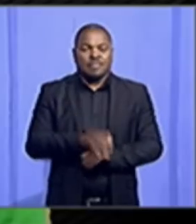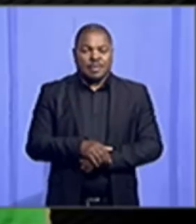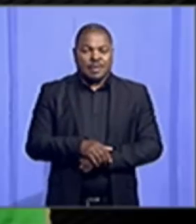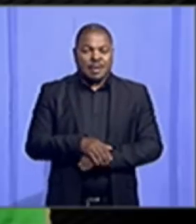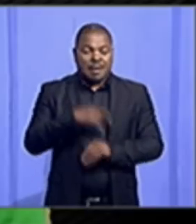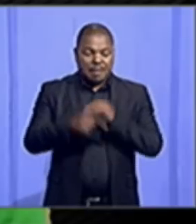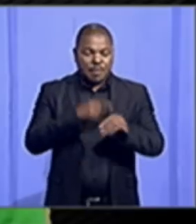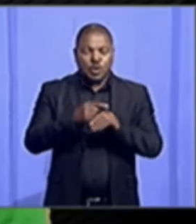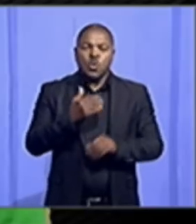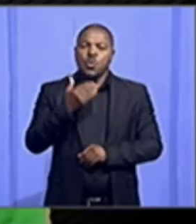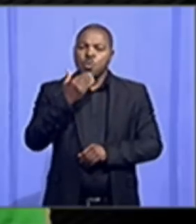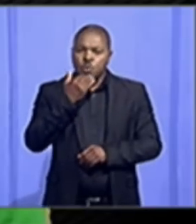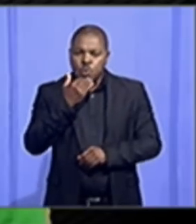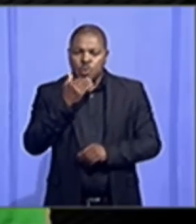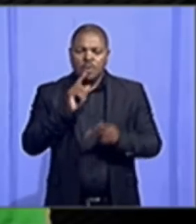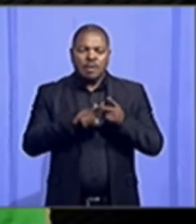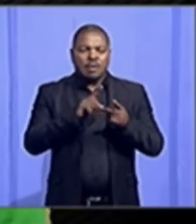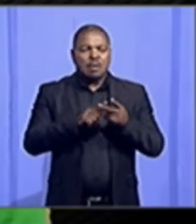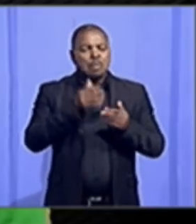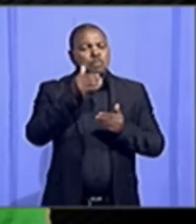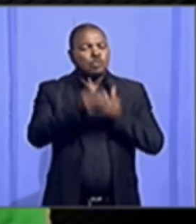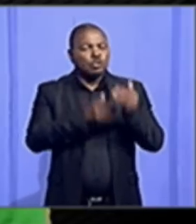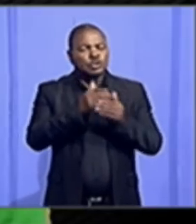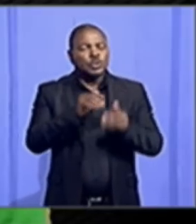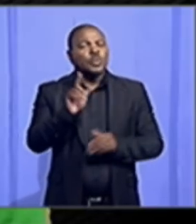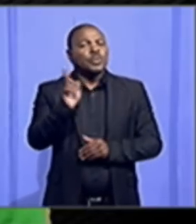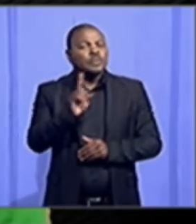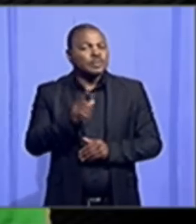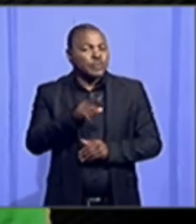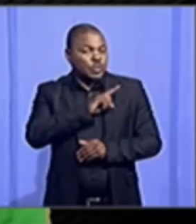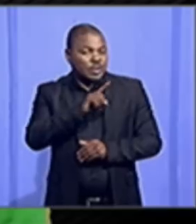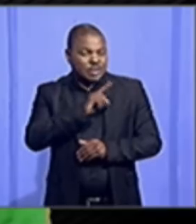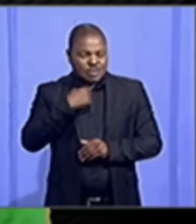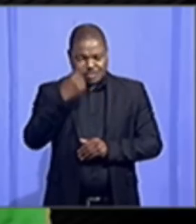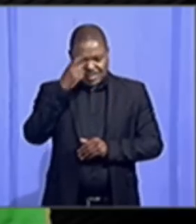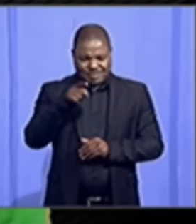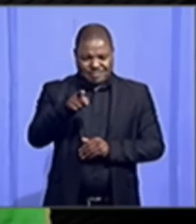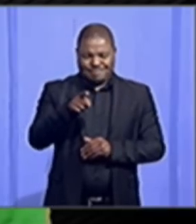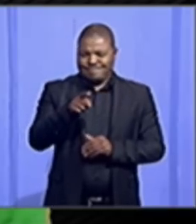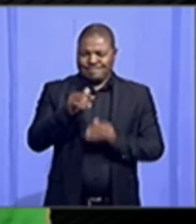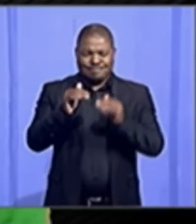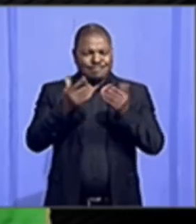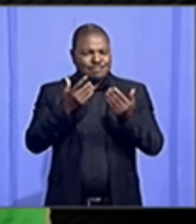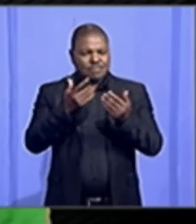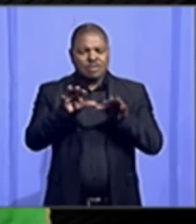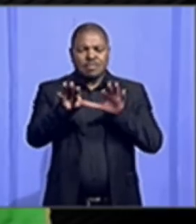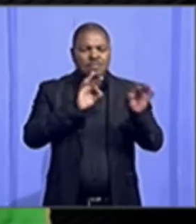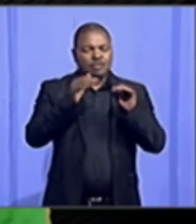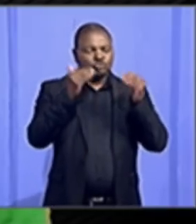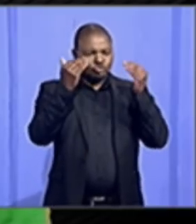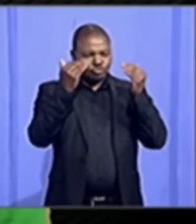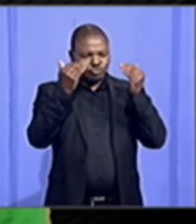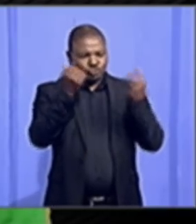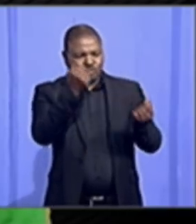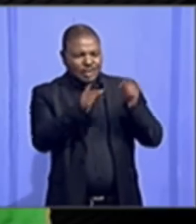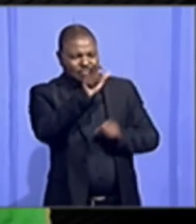regarding who and what process in this case we believe wouldn't be democratic to selecting the judges as